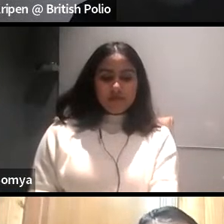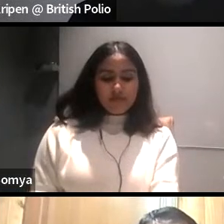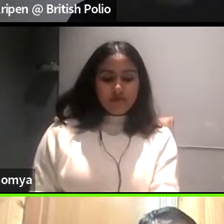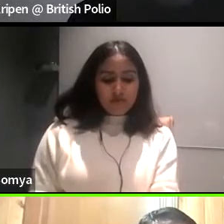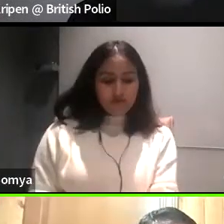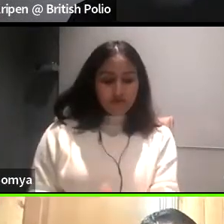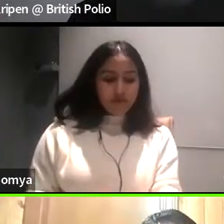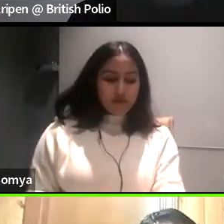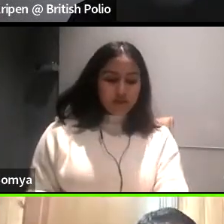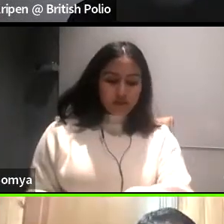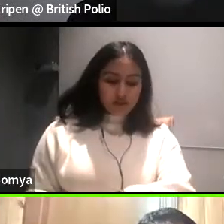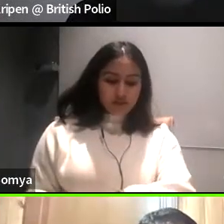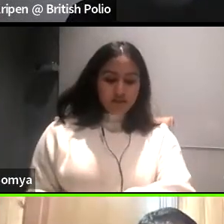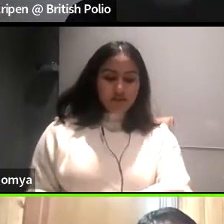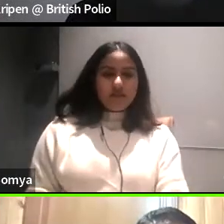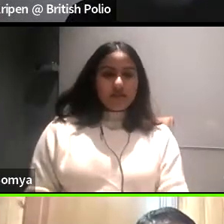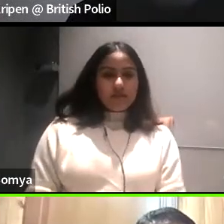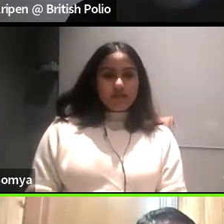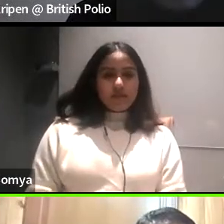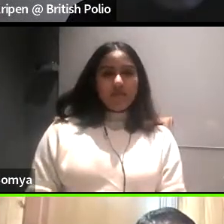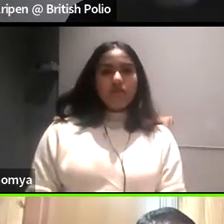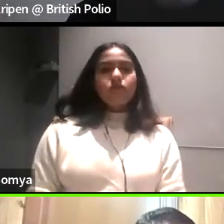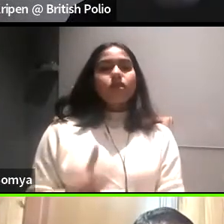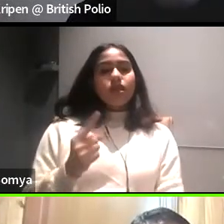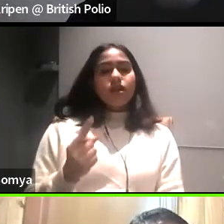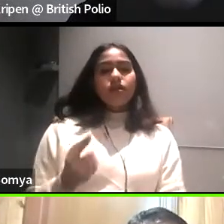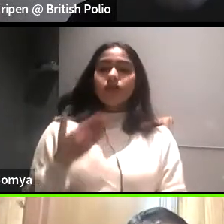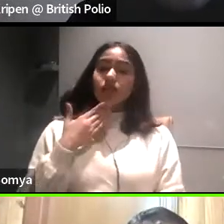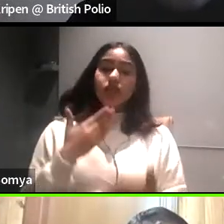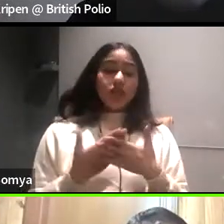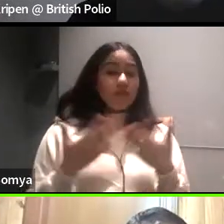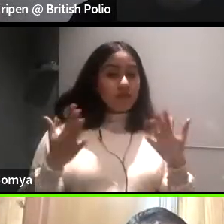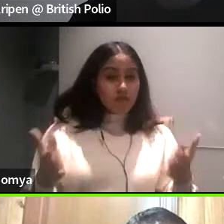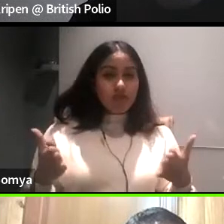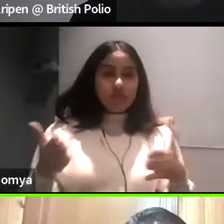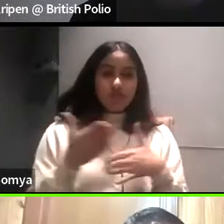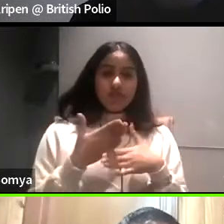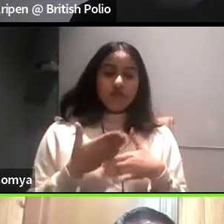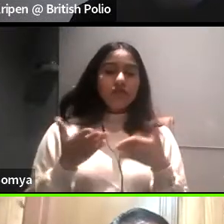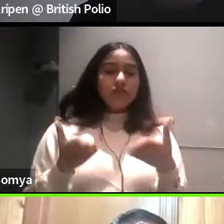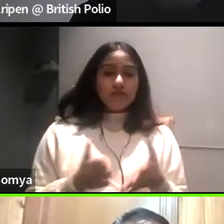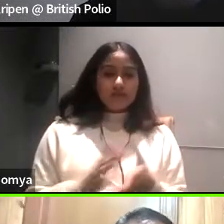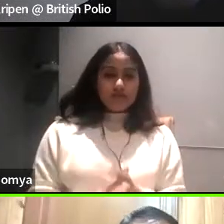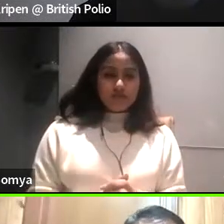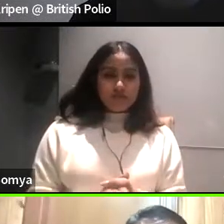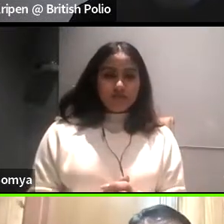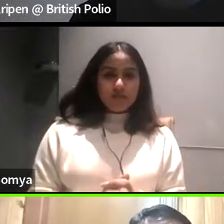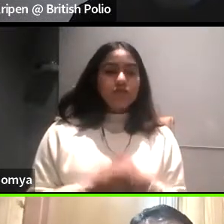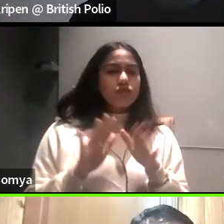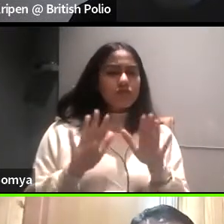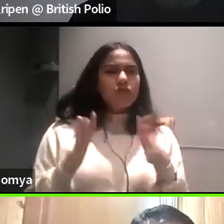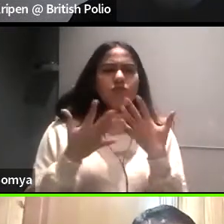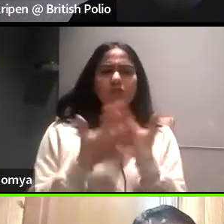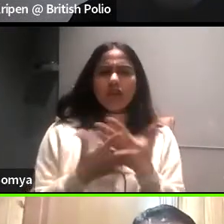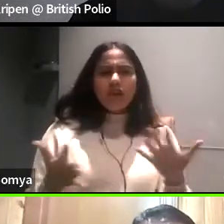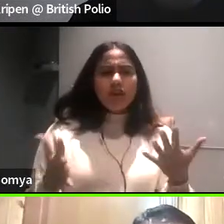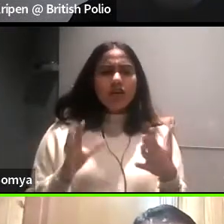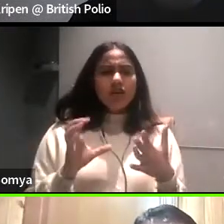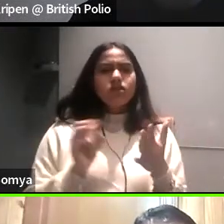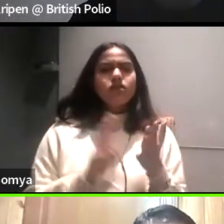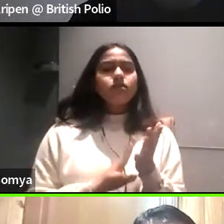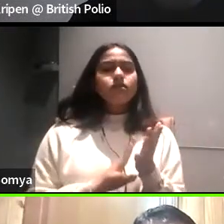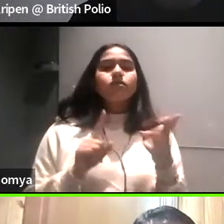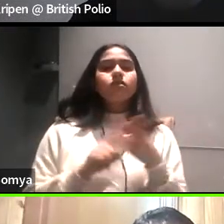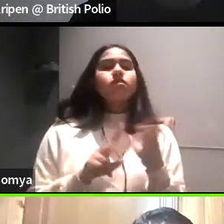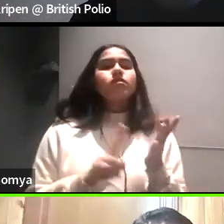So thanks, Nish, for sharing your perspective. Deanne and Revati ji, you have any comments to make? You want to add